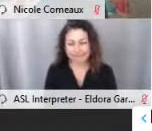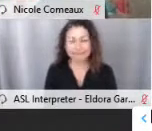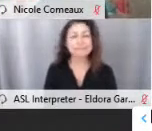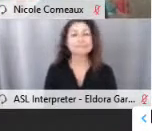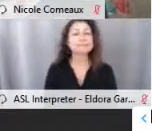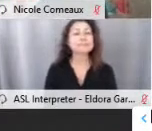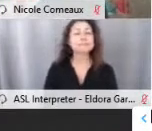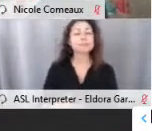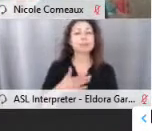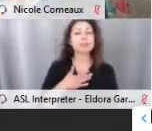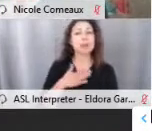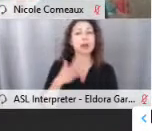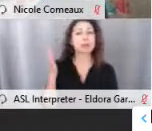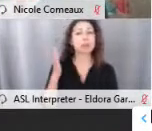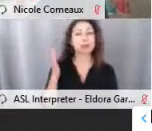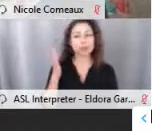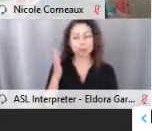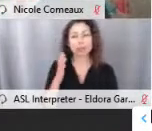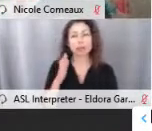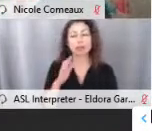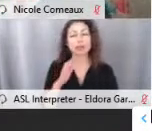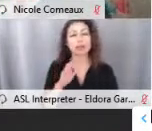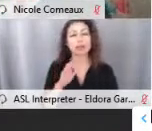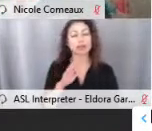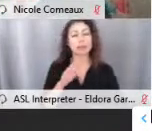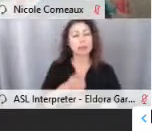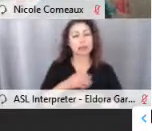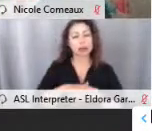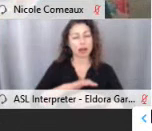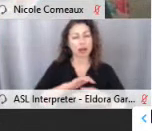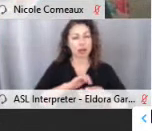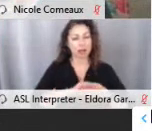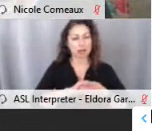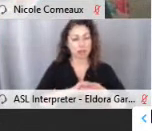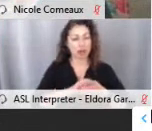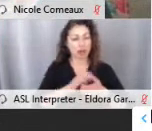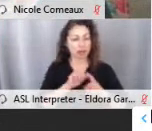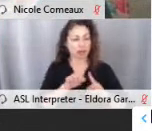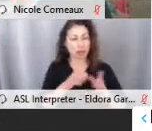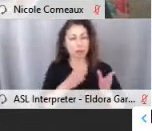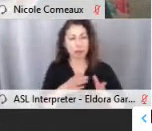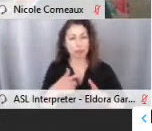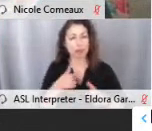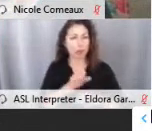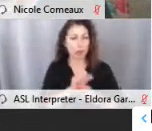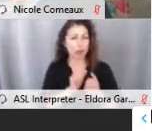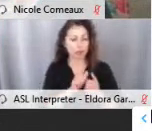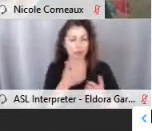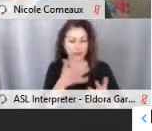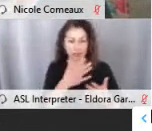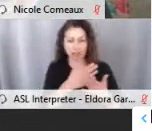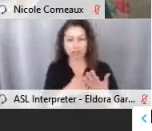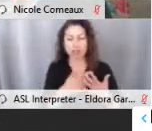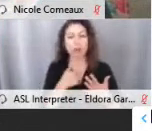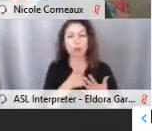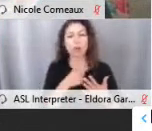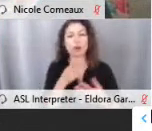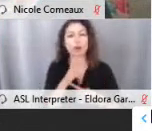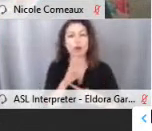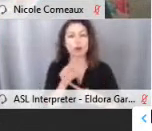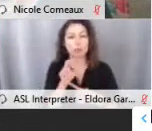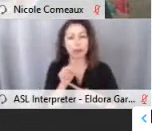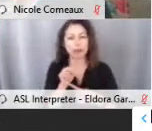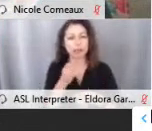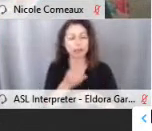My presentation is based on work with colleagues whose names are listed here. We're from the Urban Institute. I wanted